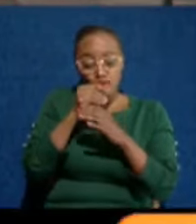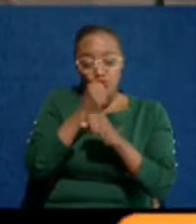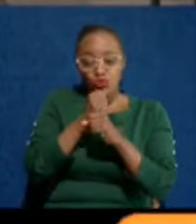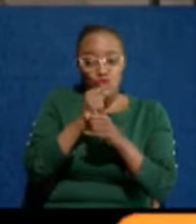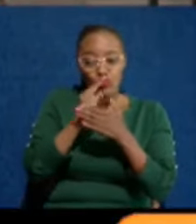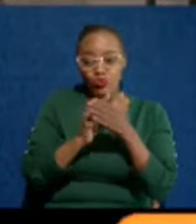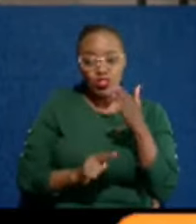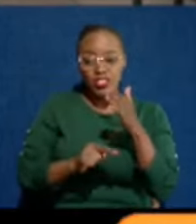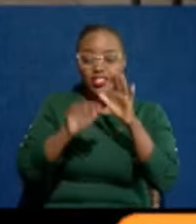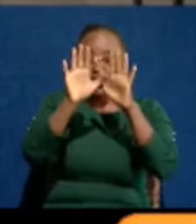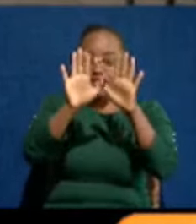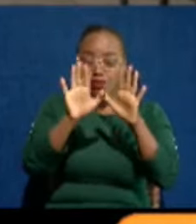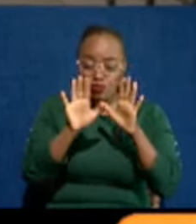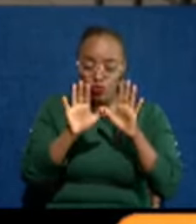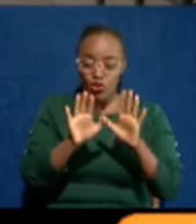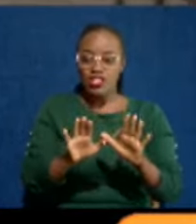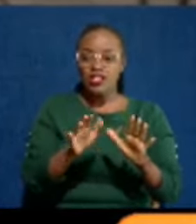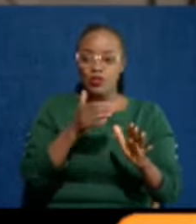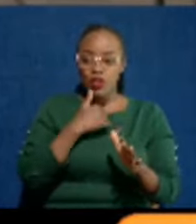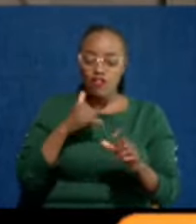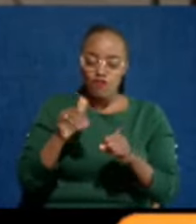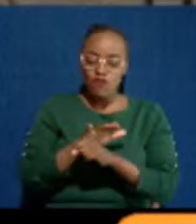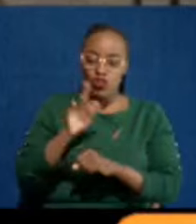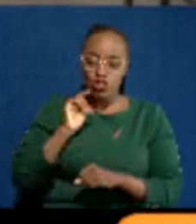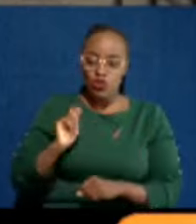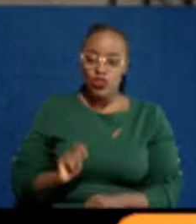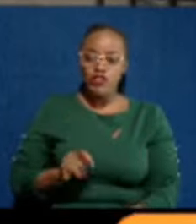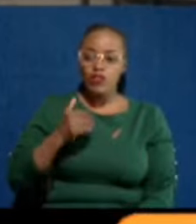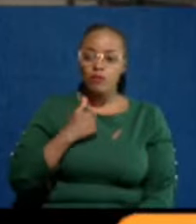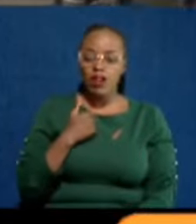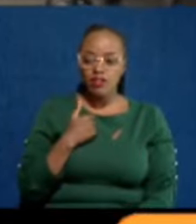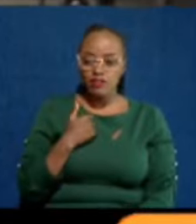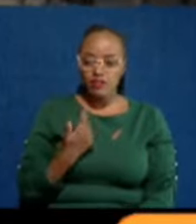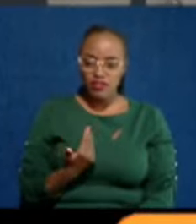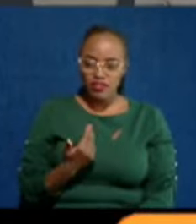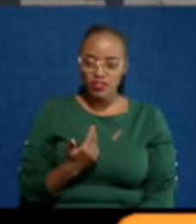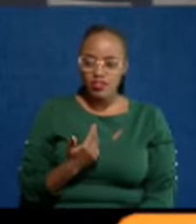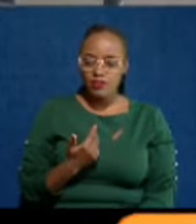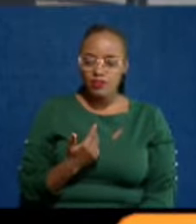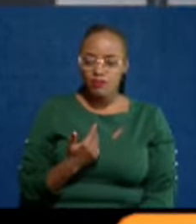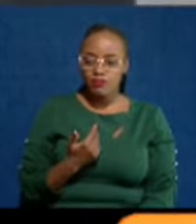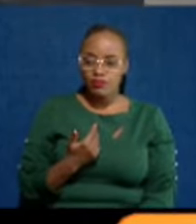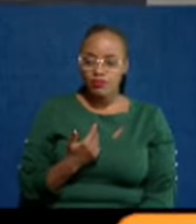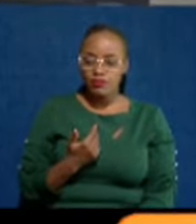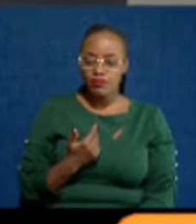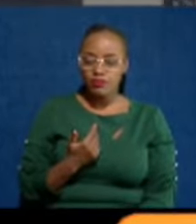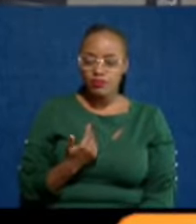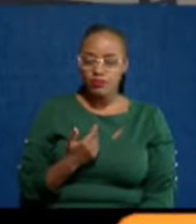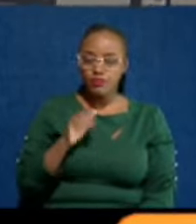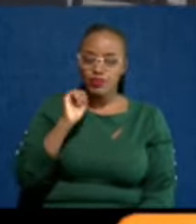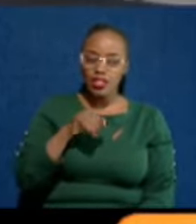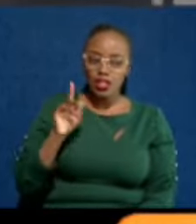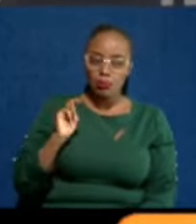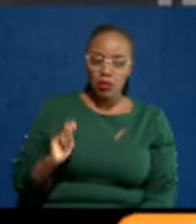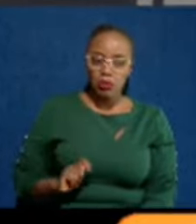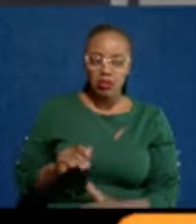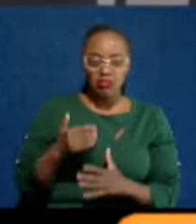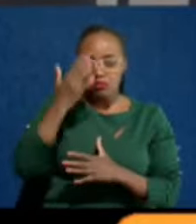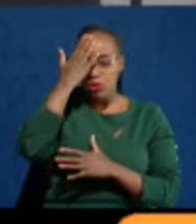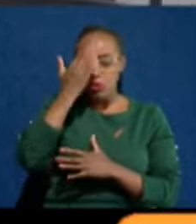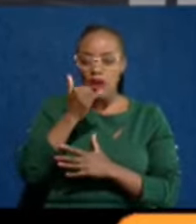is why it is important that they are in full uniform, whatever. Identifiable, yeah. Exactly, identifiable uniform, so that